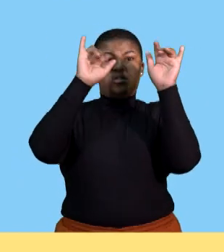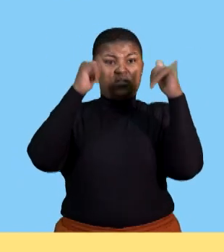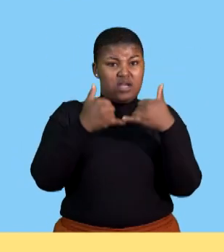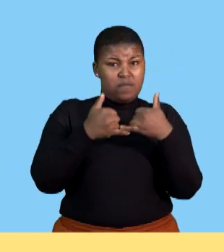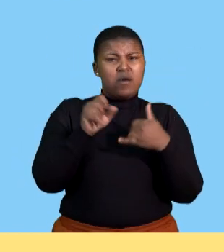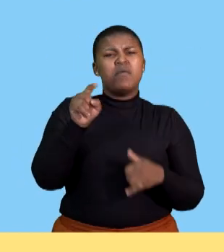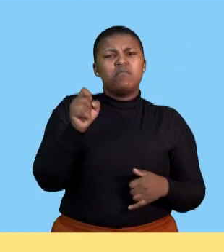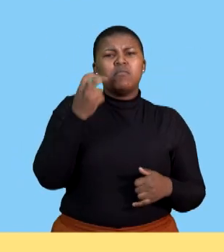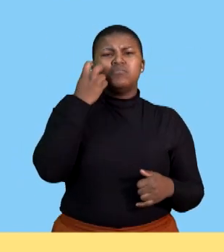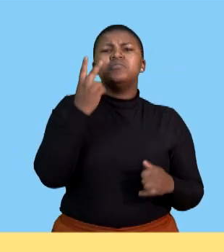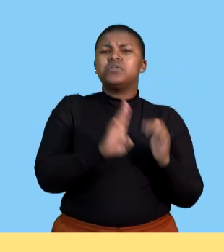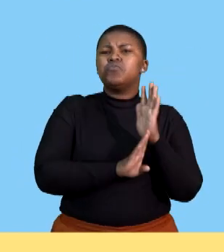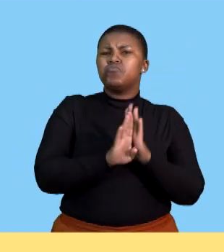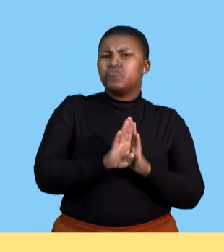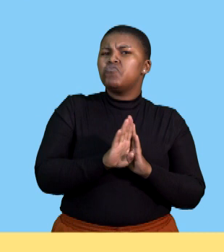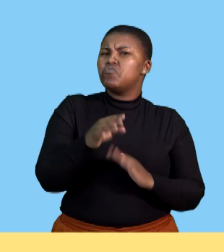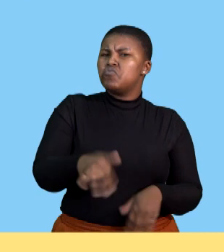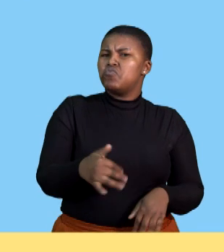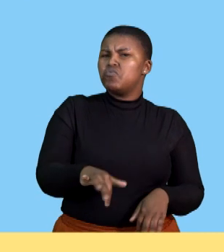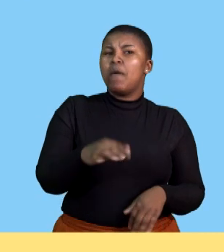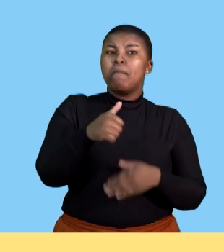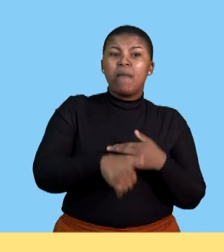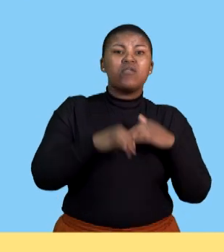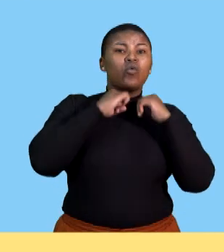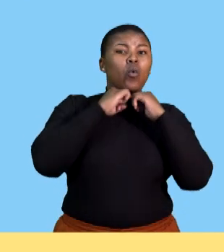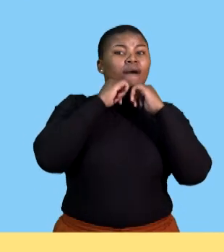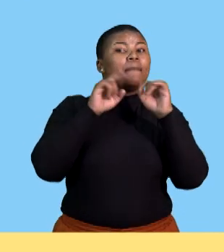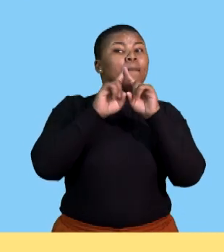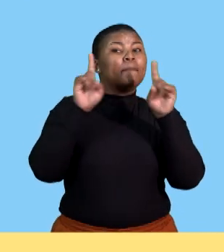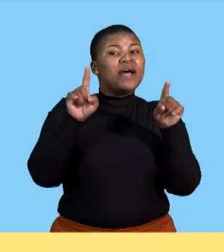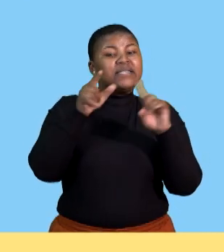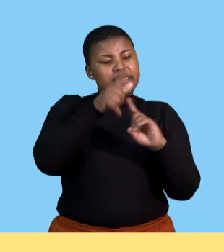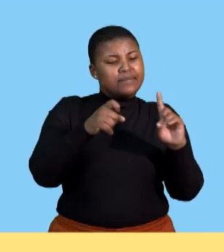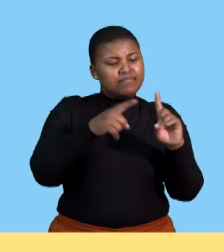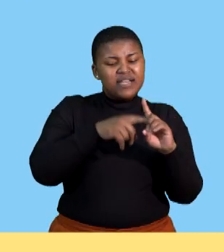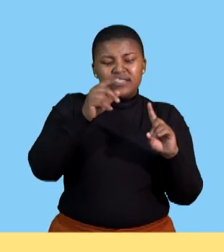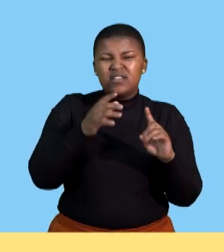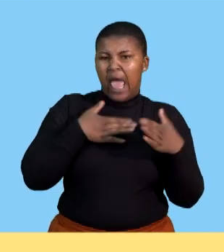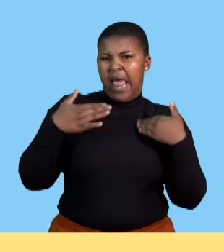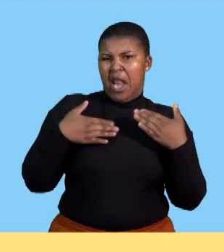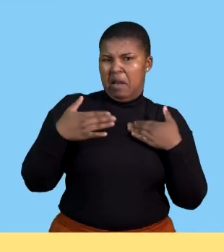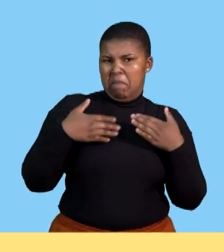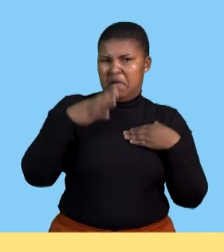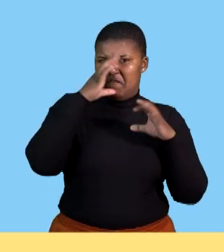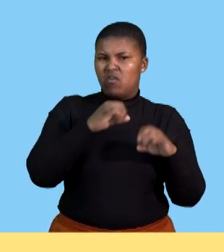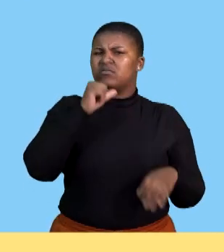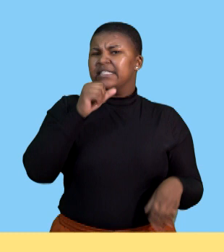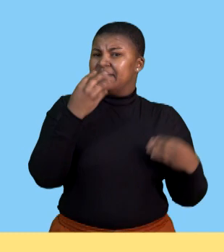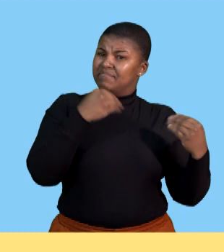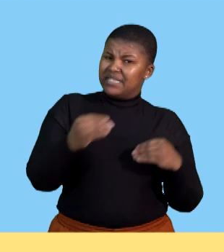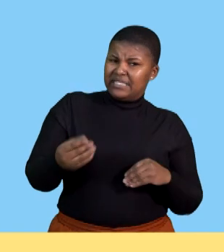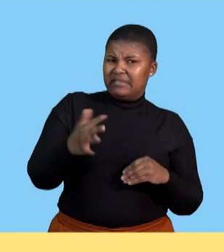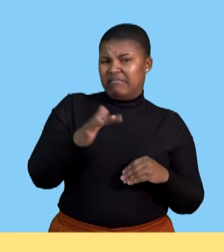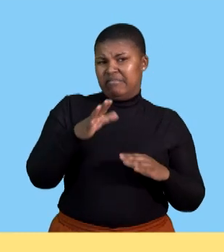improvement in his sales for the month of August. However, Adi, his bookkeeper, has told him that the business has made less profit than the month of